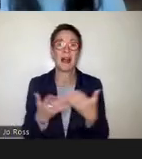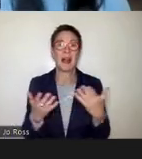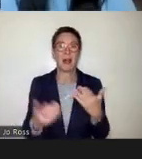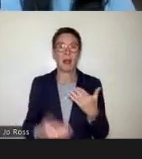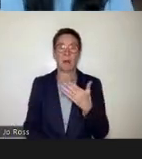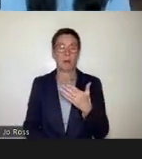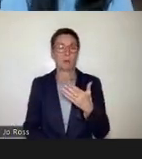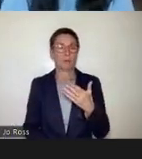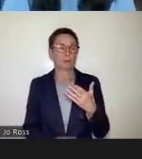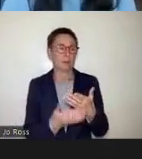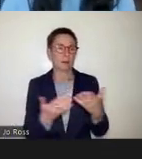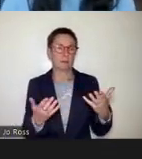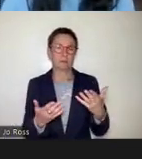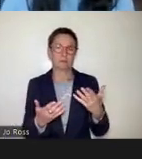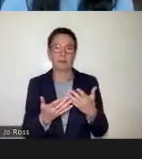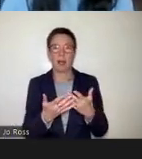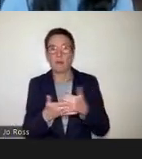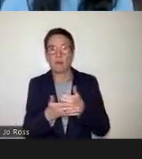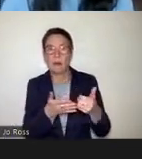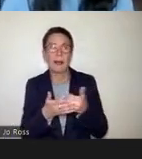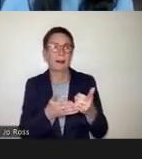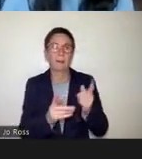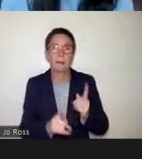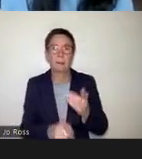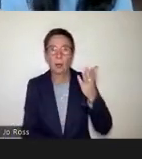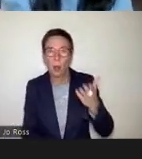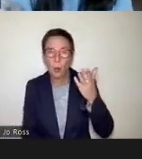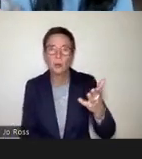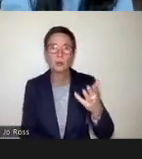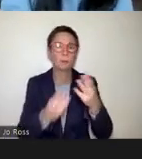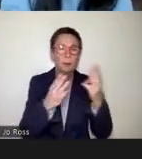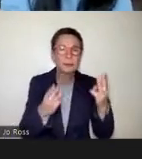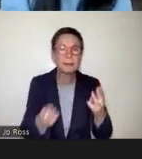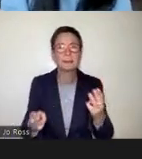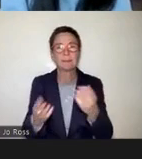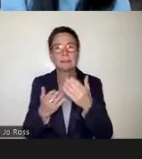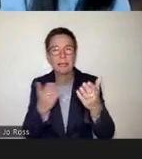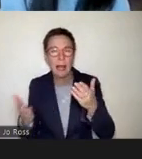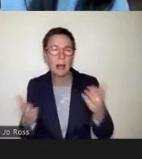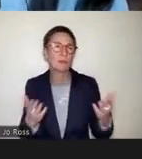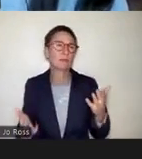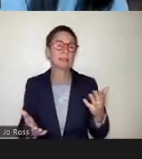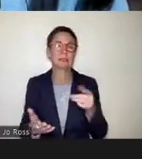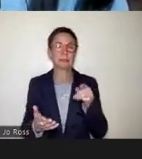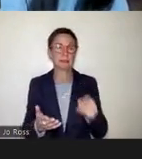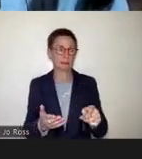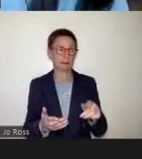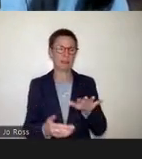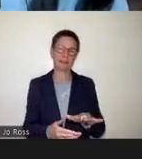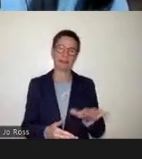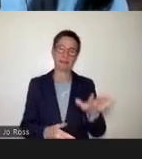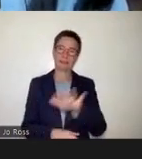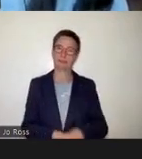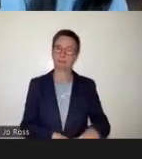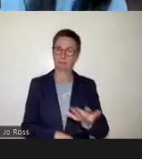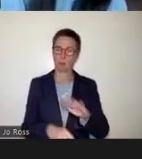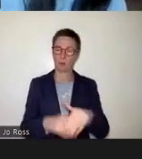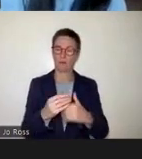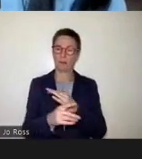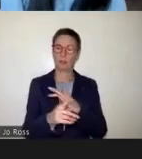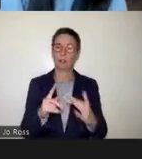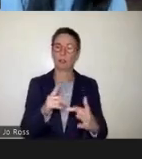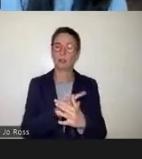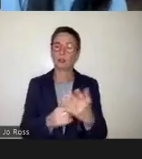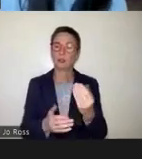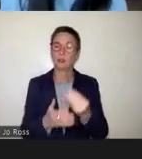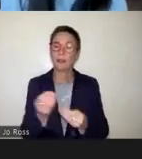museums, galleries, libraries in England, and this is national statistics around socioeconomic